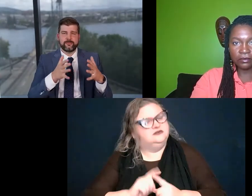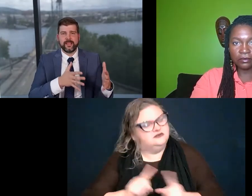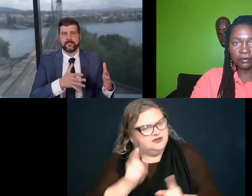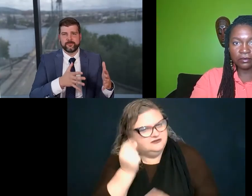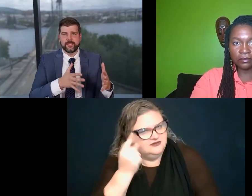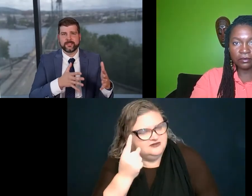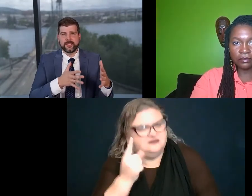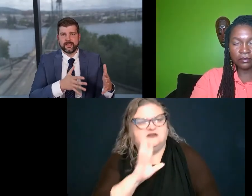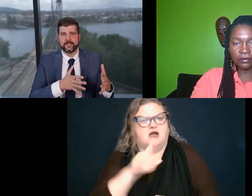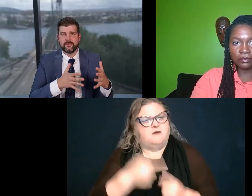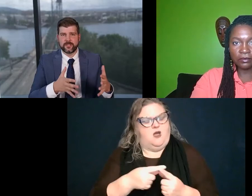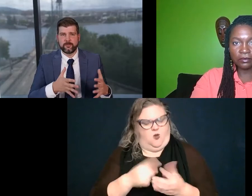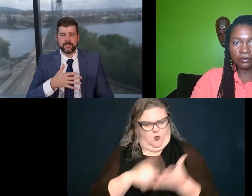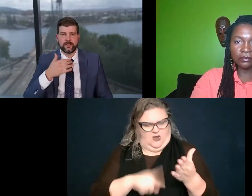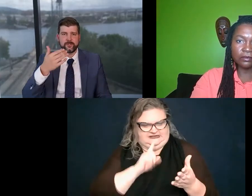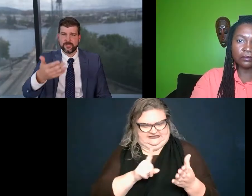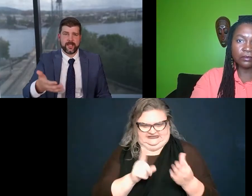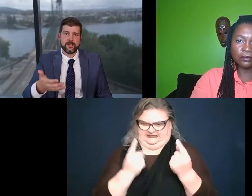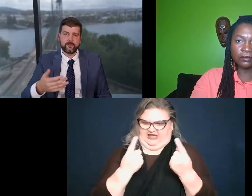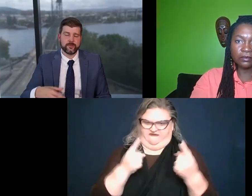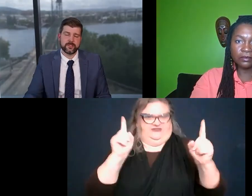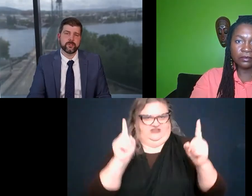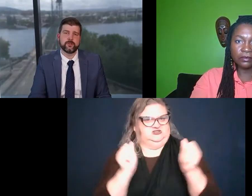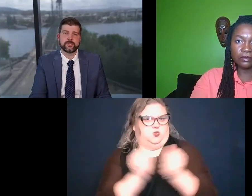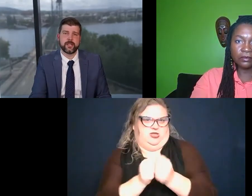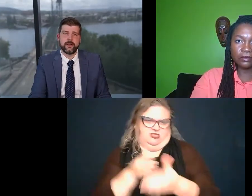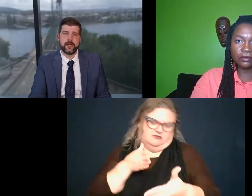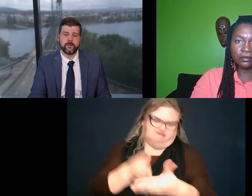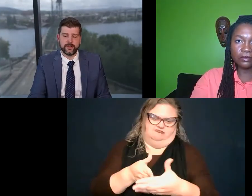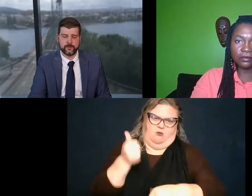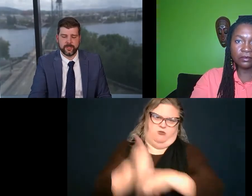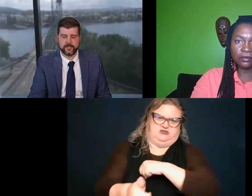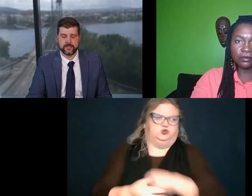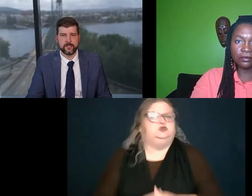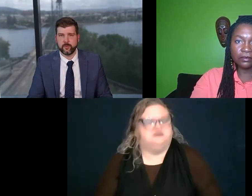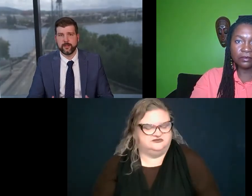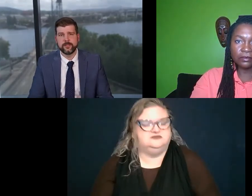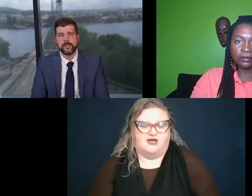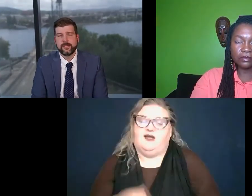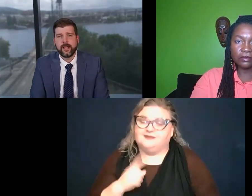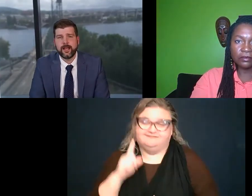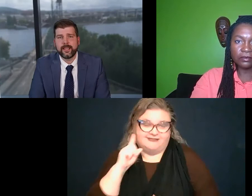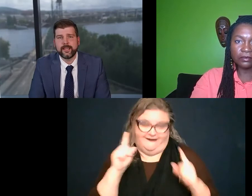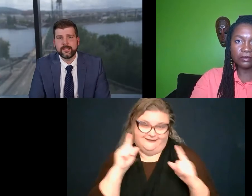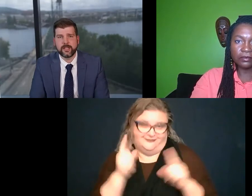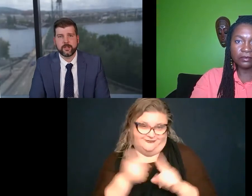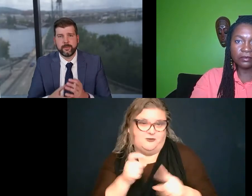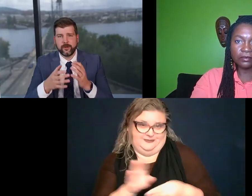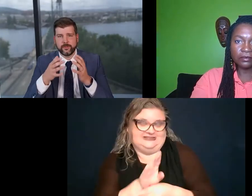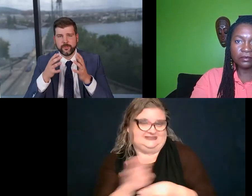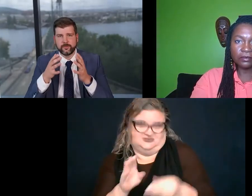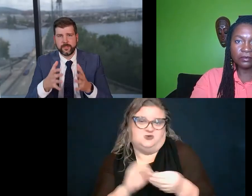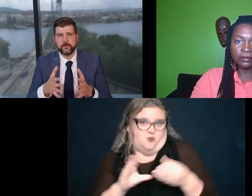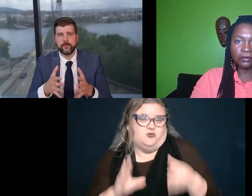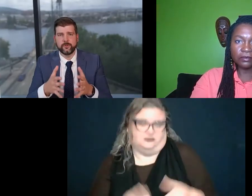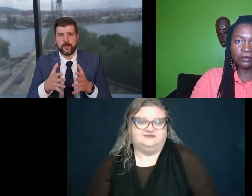the effectiveness is of some prosecutions. And I hear from business owners on a regular basis as well. And they talk about,